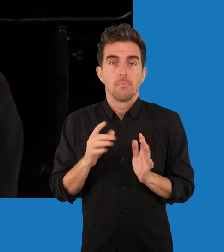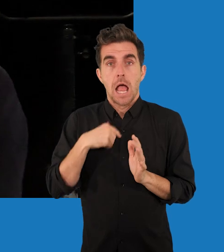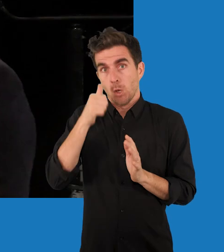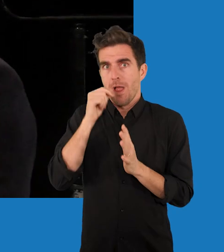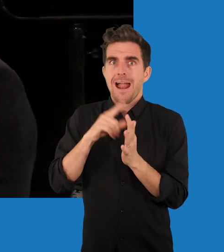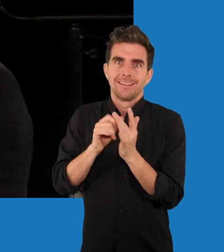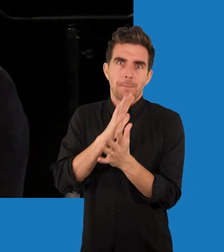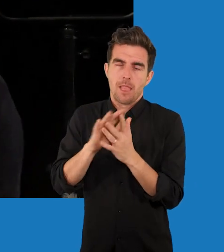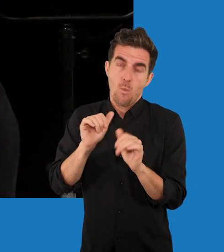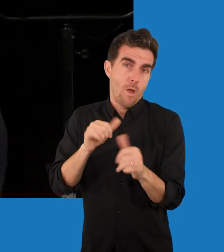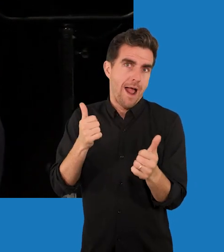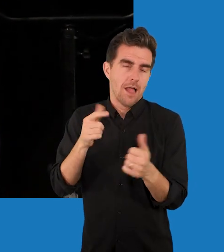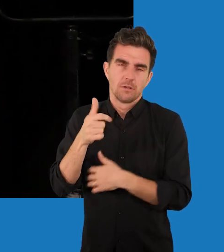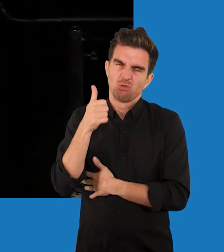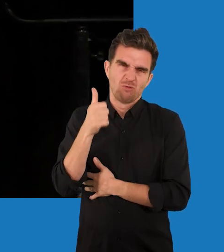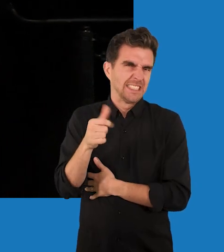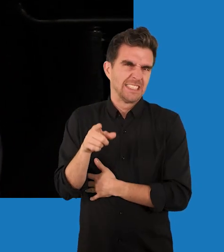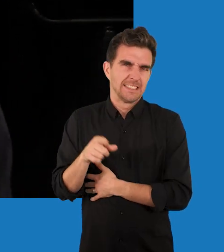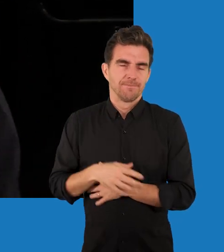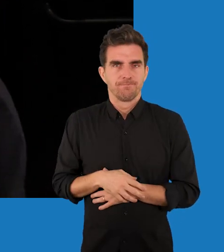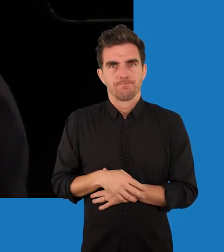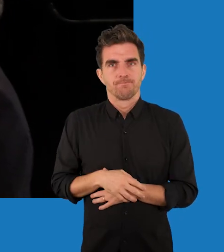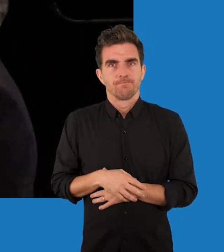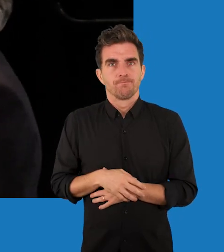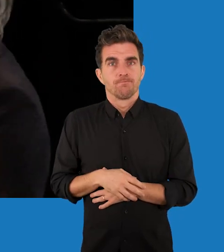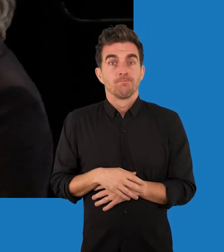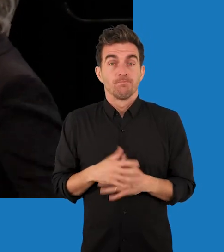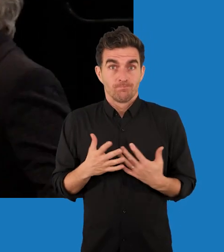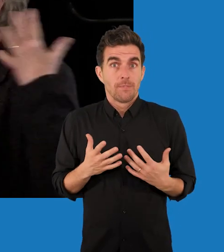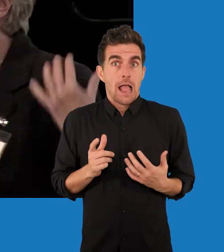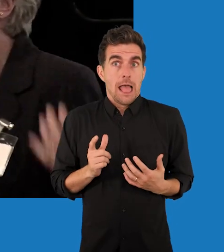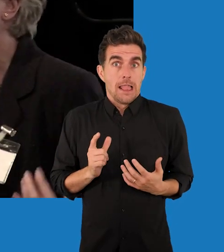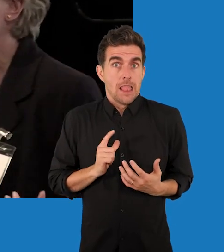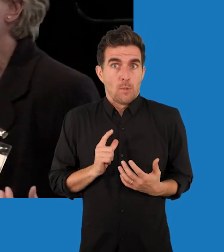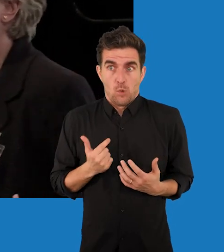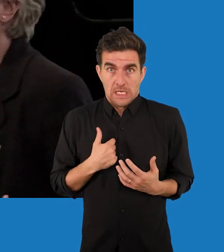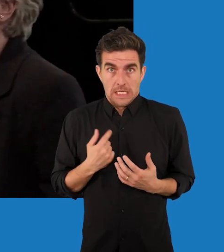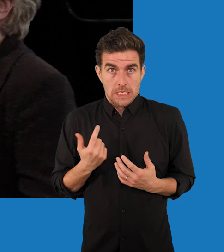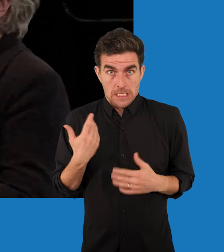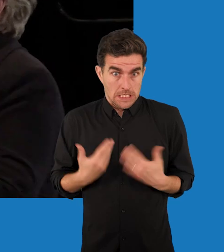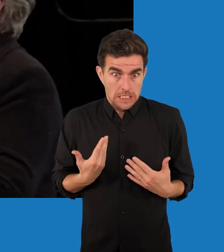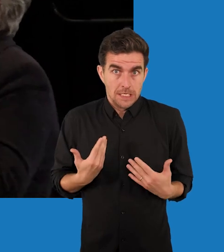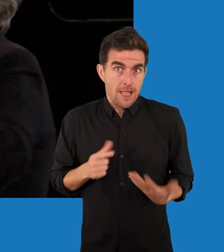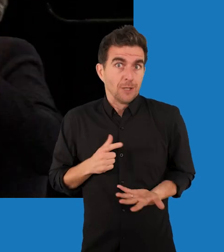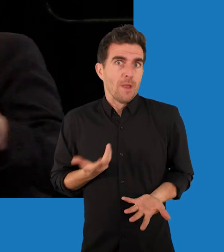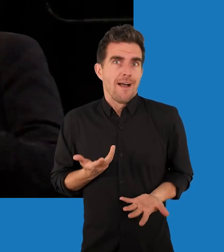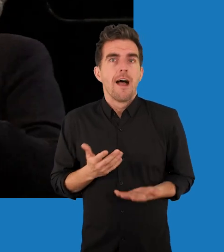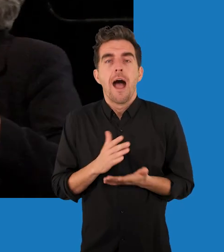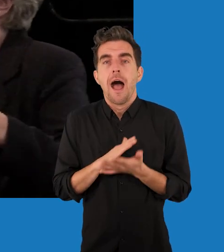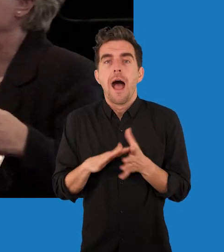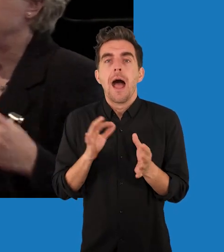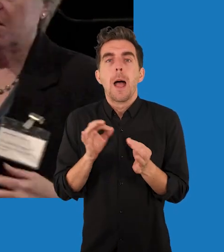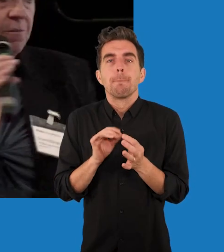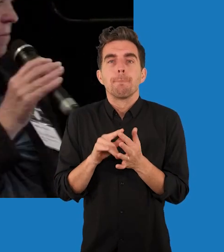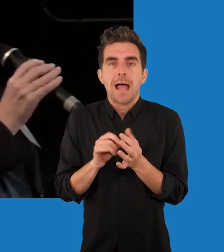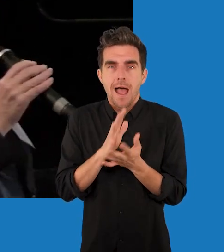problems there, and I know Elizabeth well. She's great. So that's why we're doing what we're doing. And really interesting,